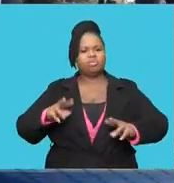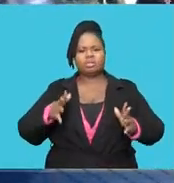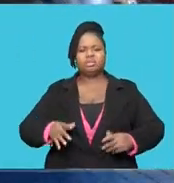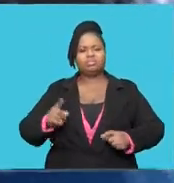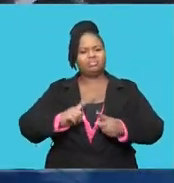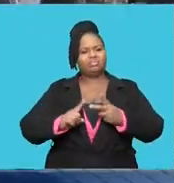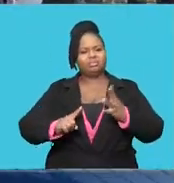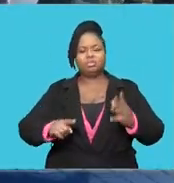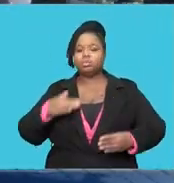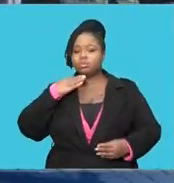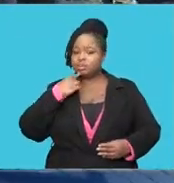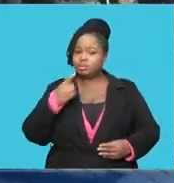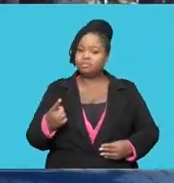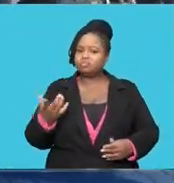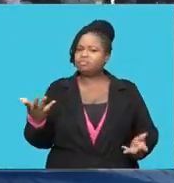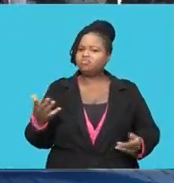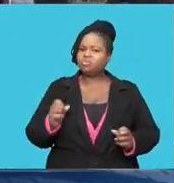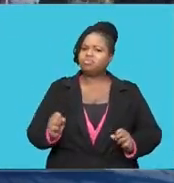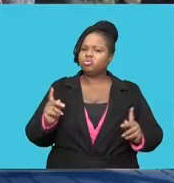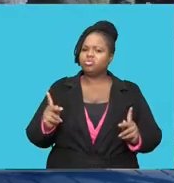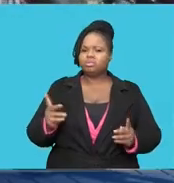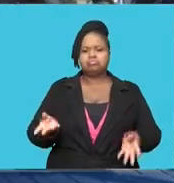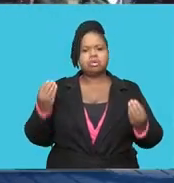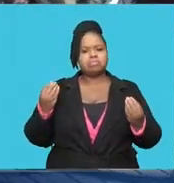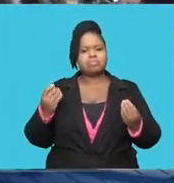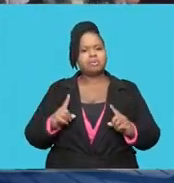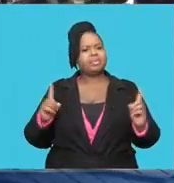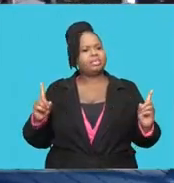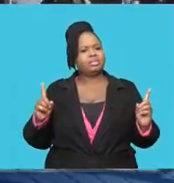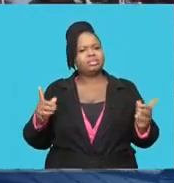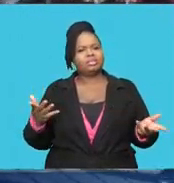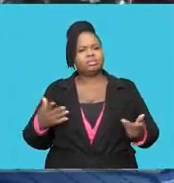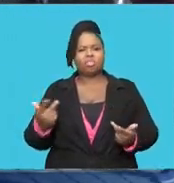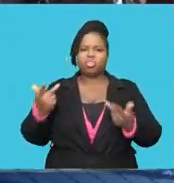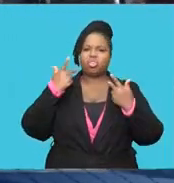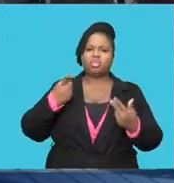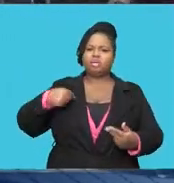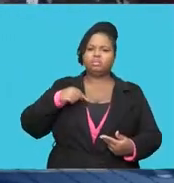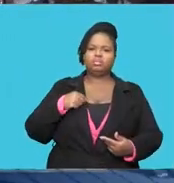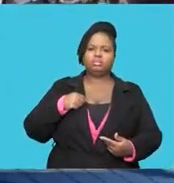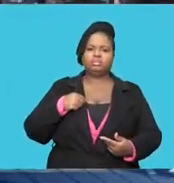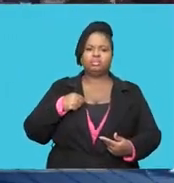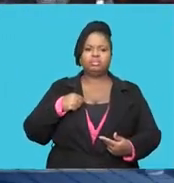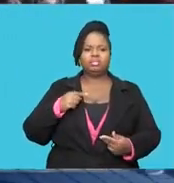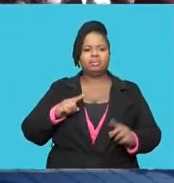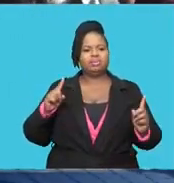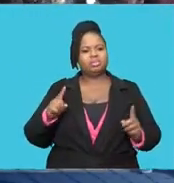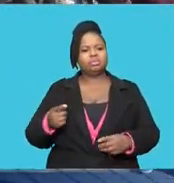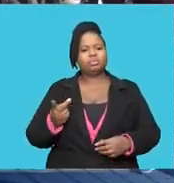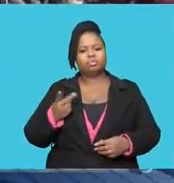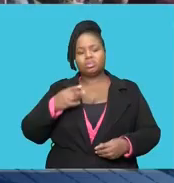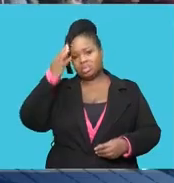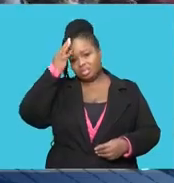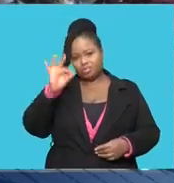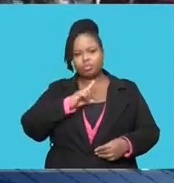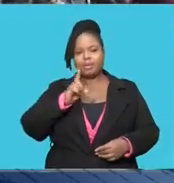other essential workers who are saying, why are opportunities created and we are left behind? But the arrogance of government